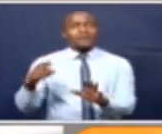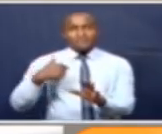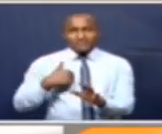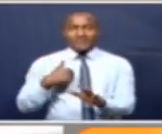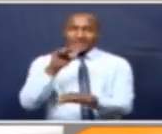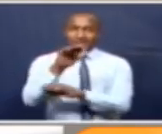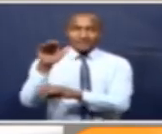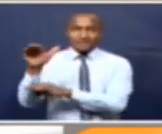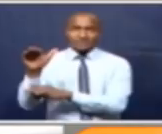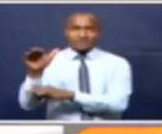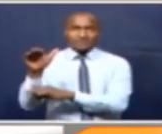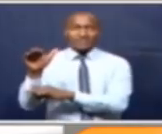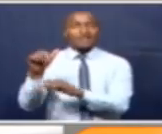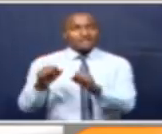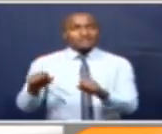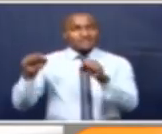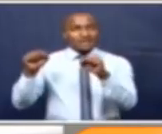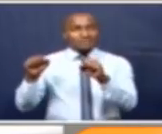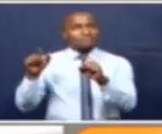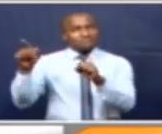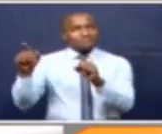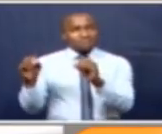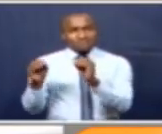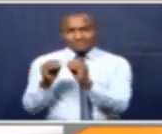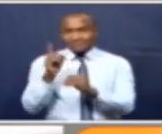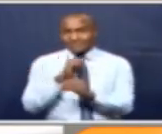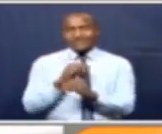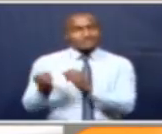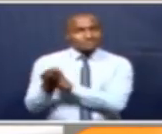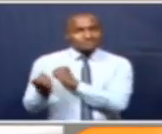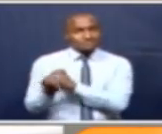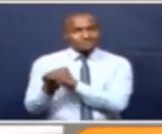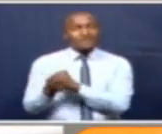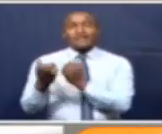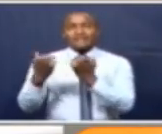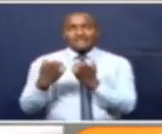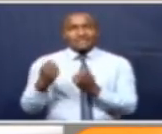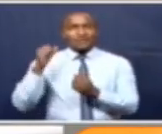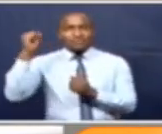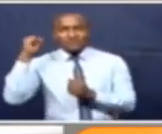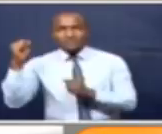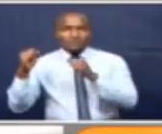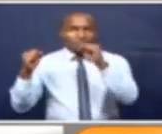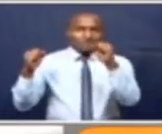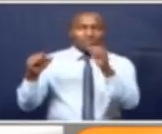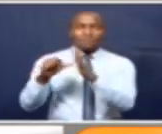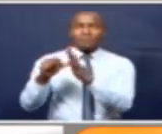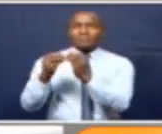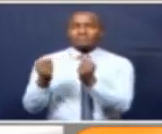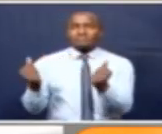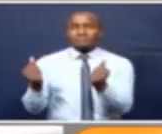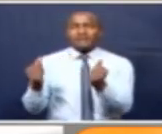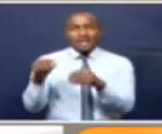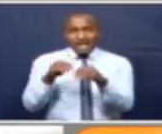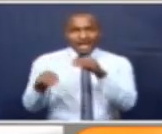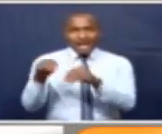appeal again, the same that the chairman has met today. But let's come around the table and solve the political problem that we have. An election